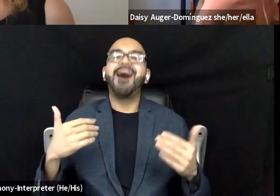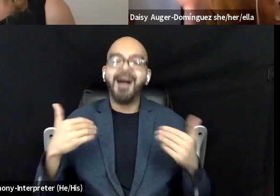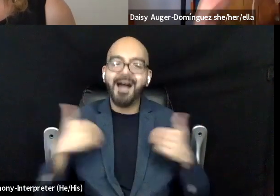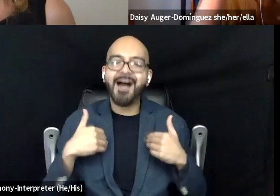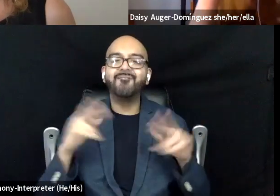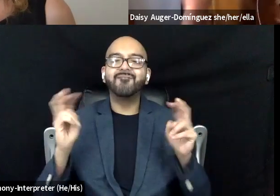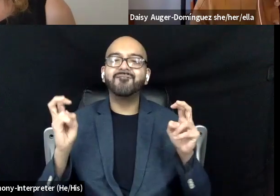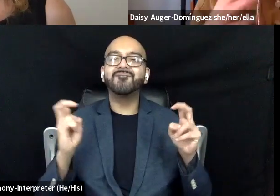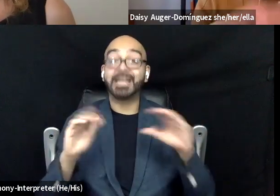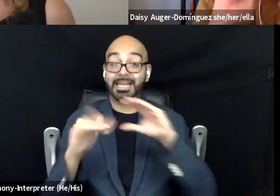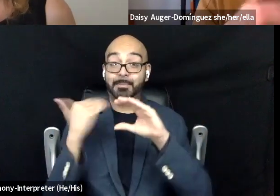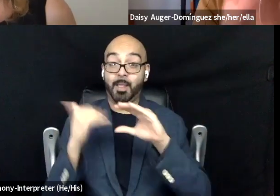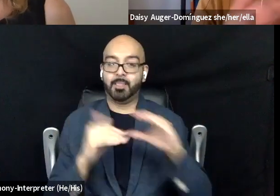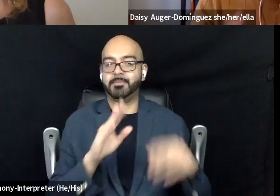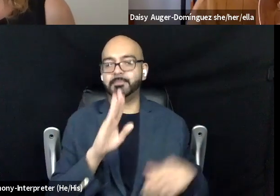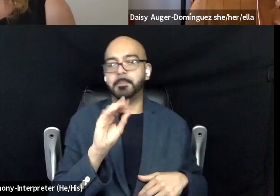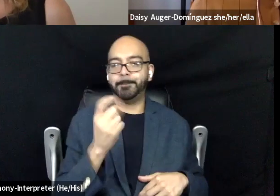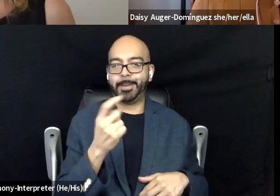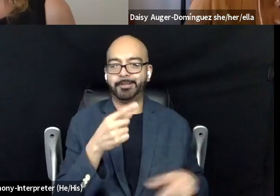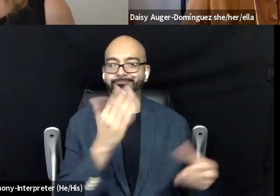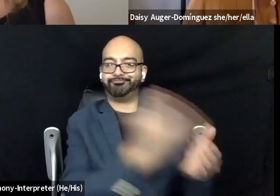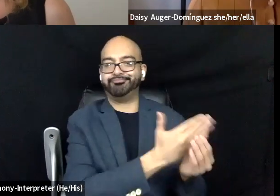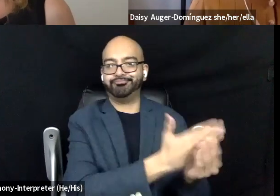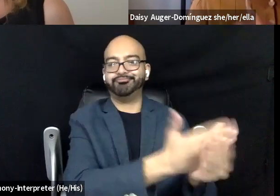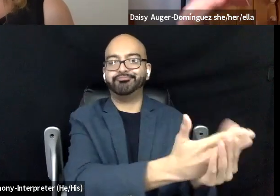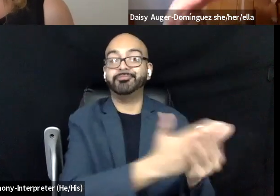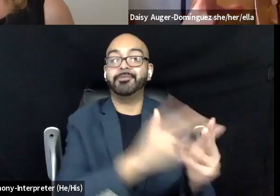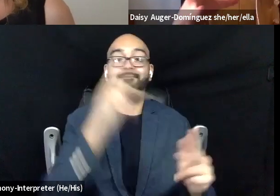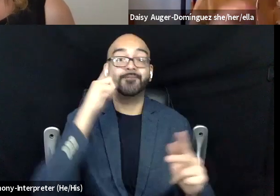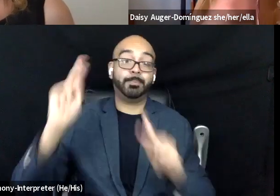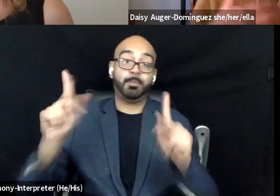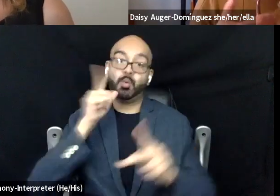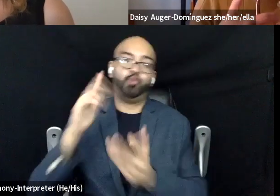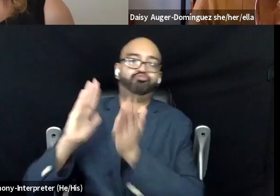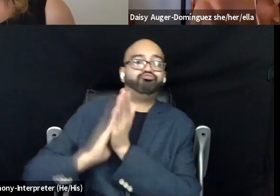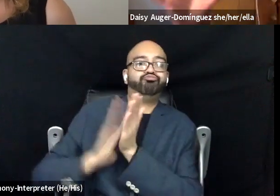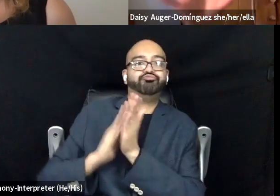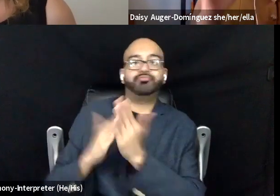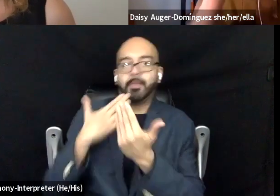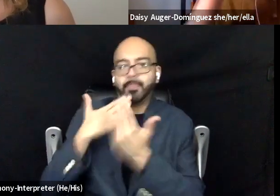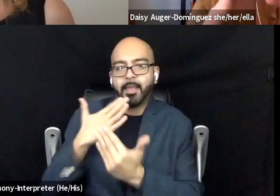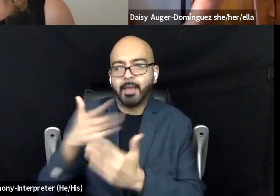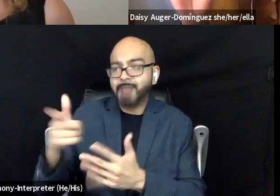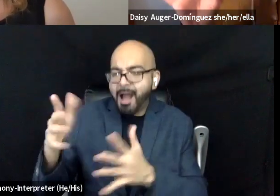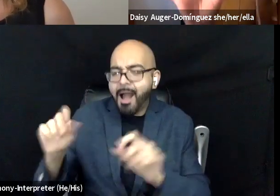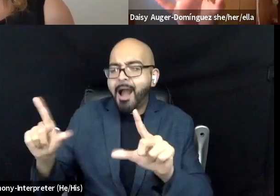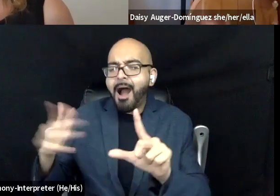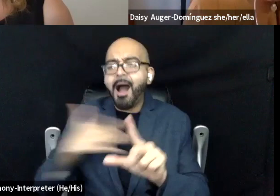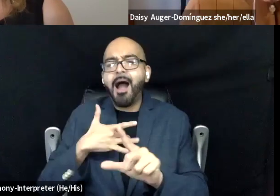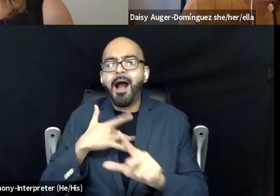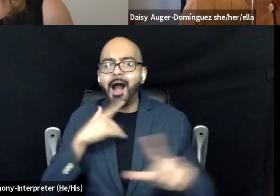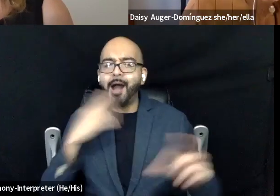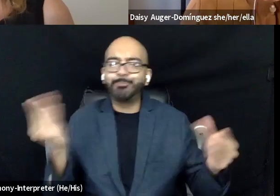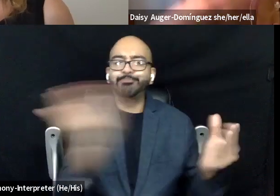keep everything that people have sent me, and I go to them. And those are moments where, like, my heart just, you know, when my heart feels depleted, it lifts me